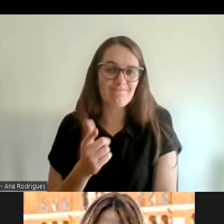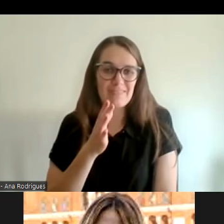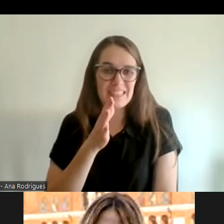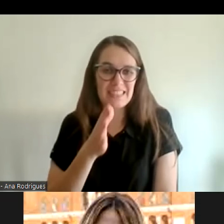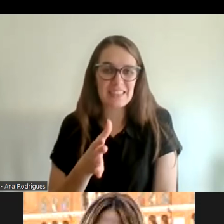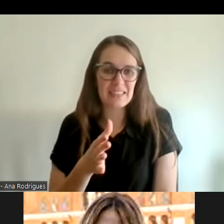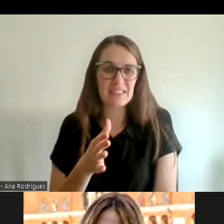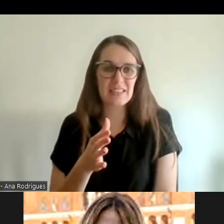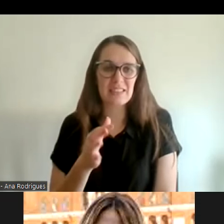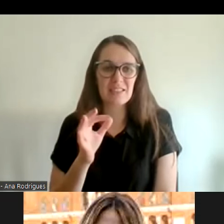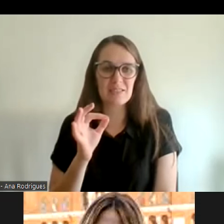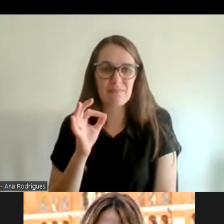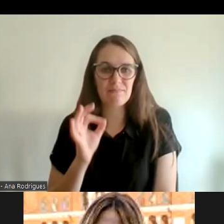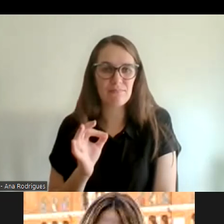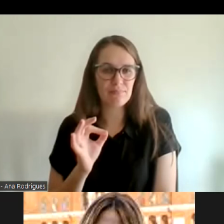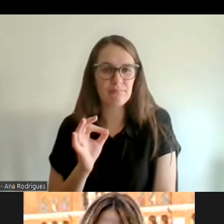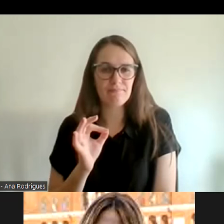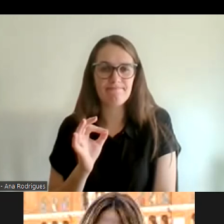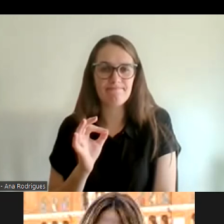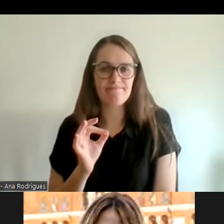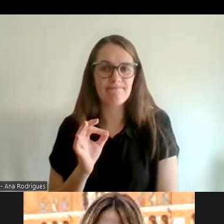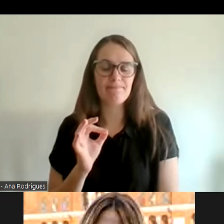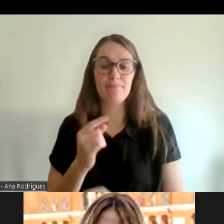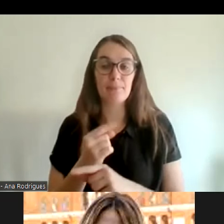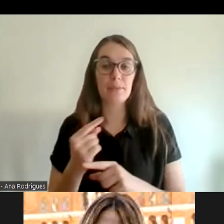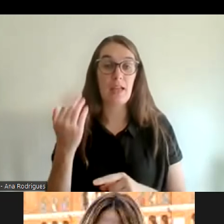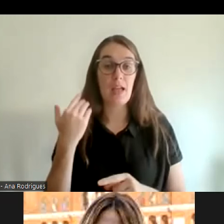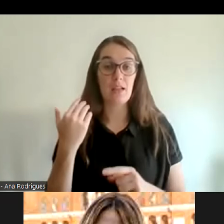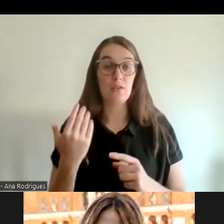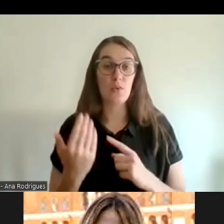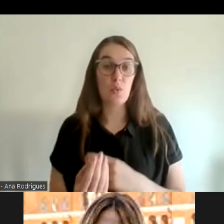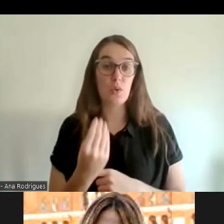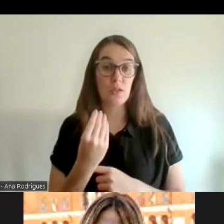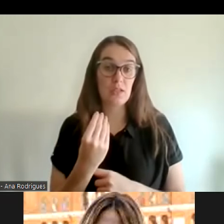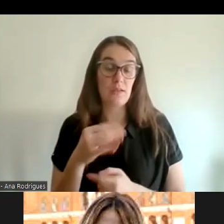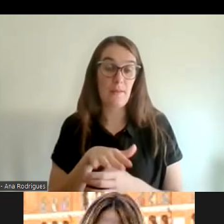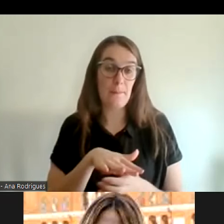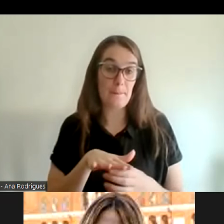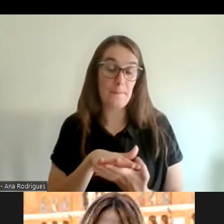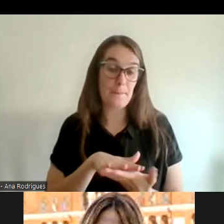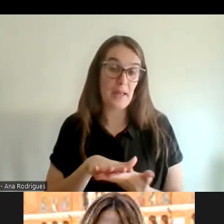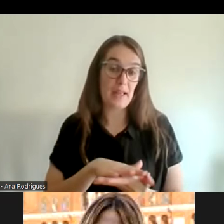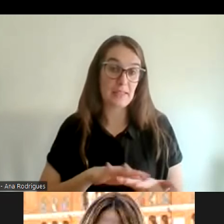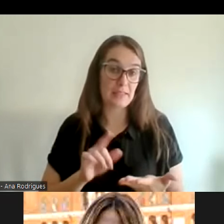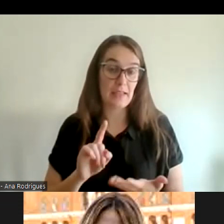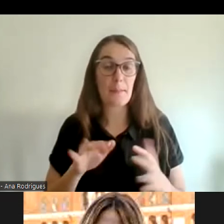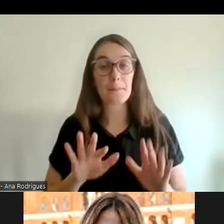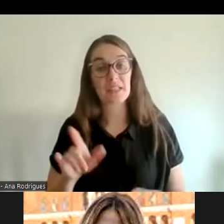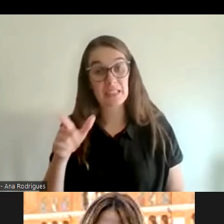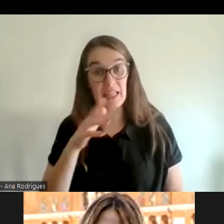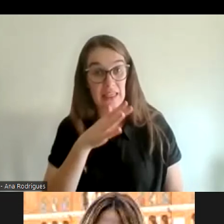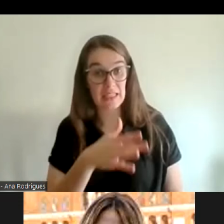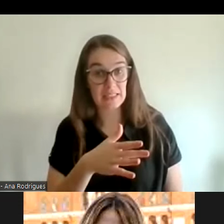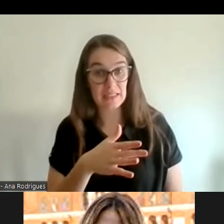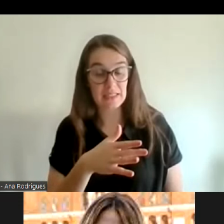Churchill in its original way, but he said